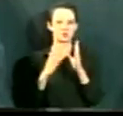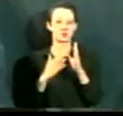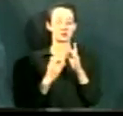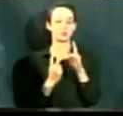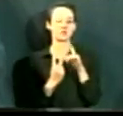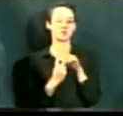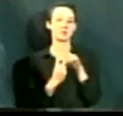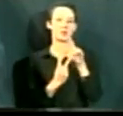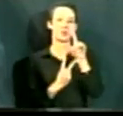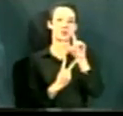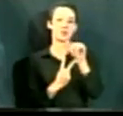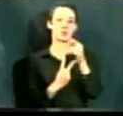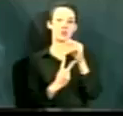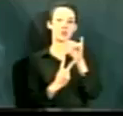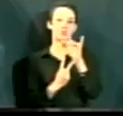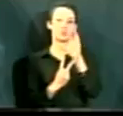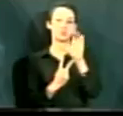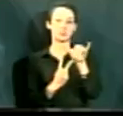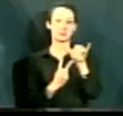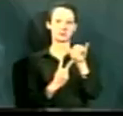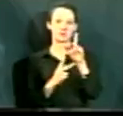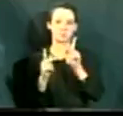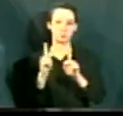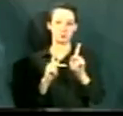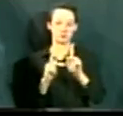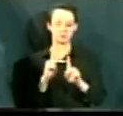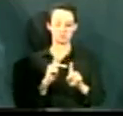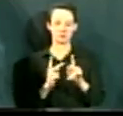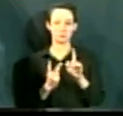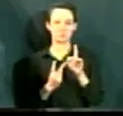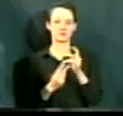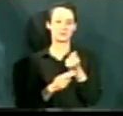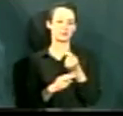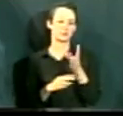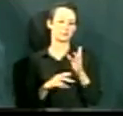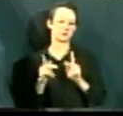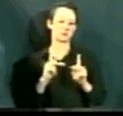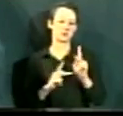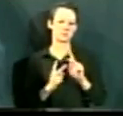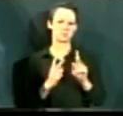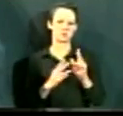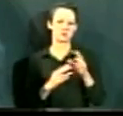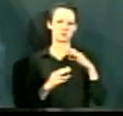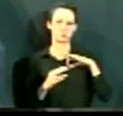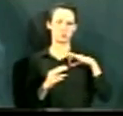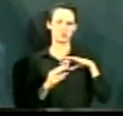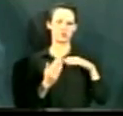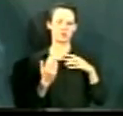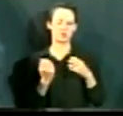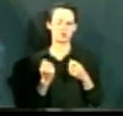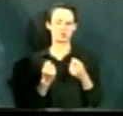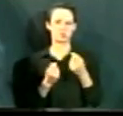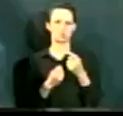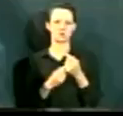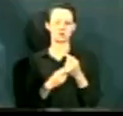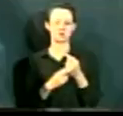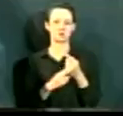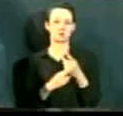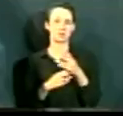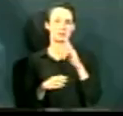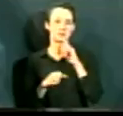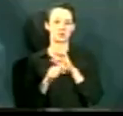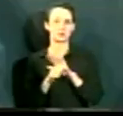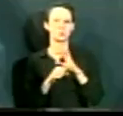legacy folks, and I see several folks who are a benefactor to that legacy plan that is a guaranteed benefit for life